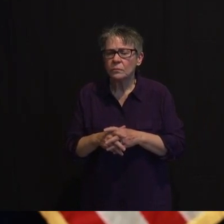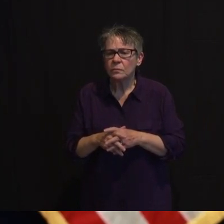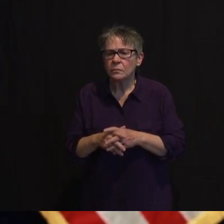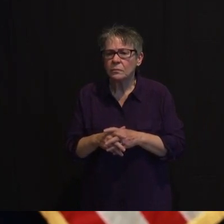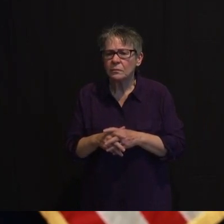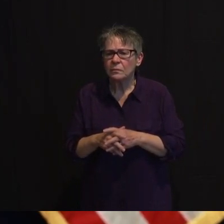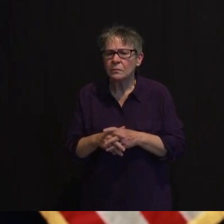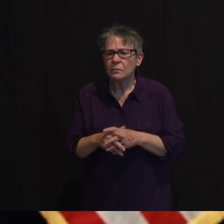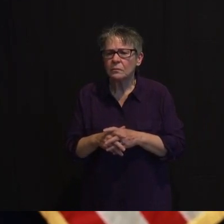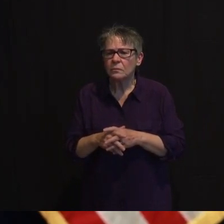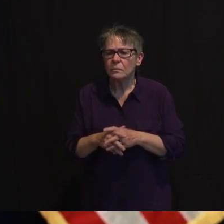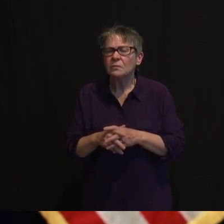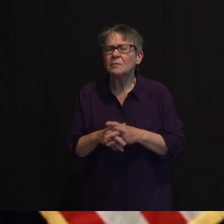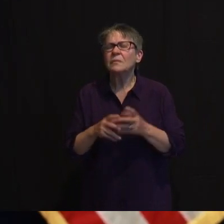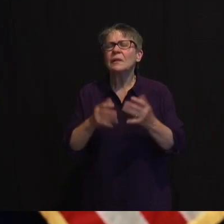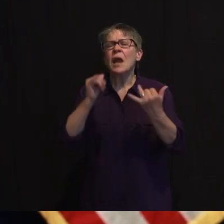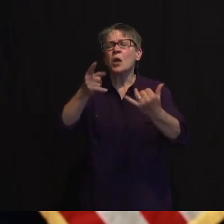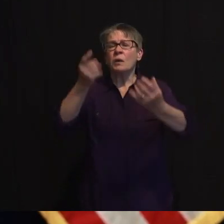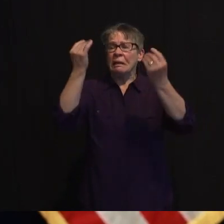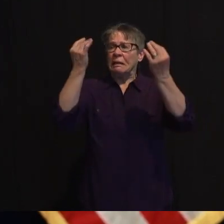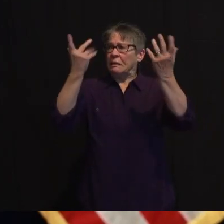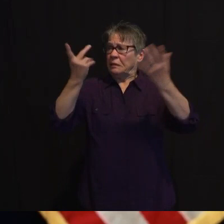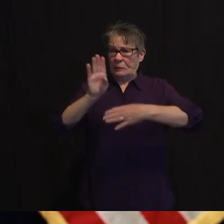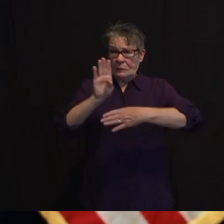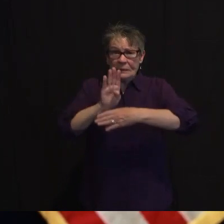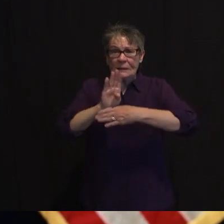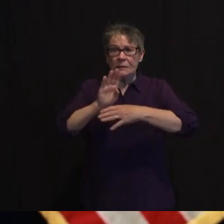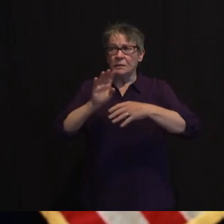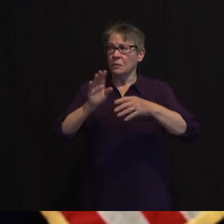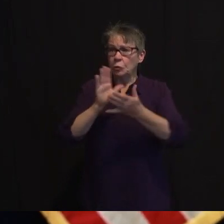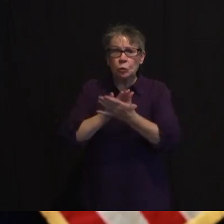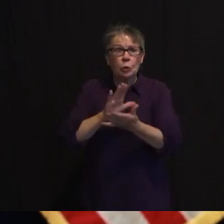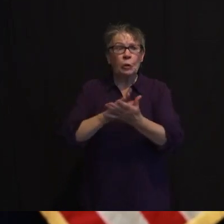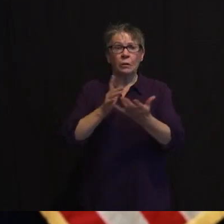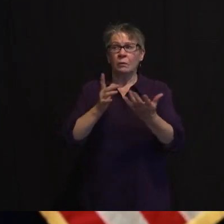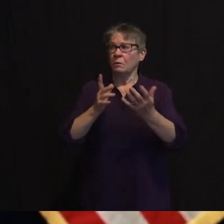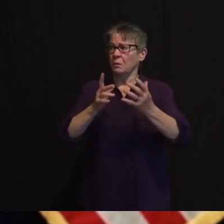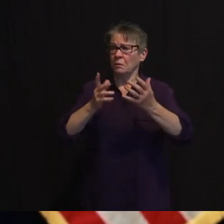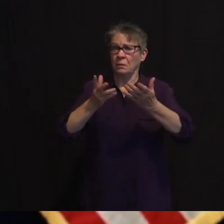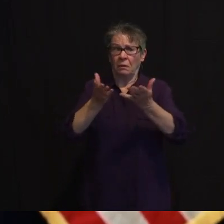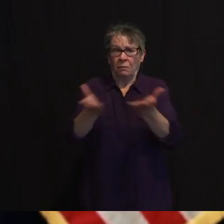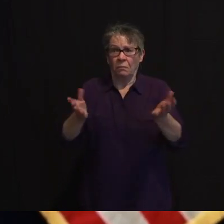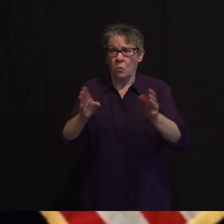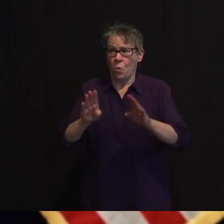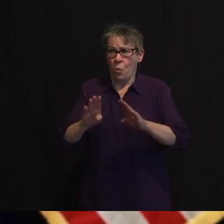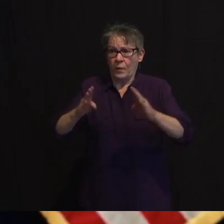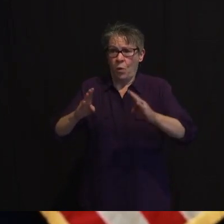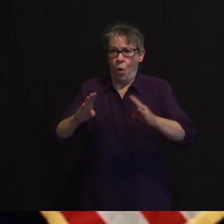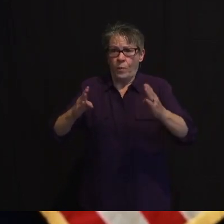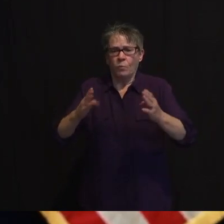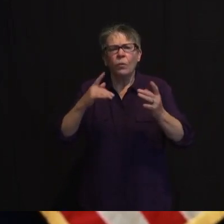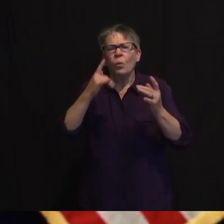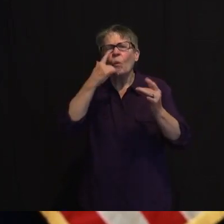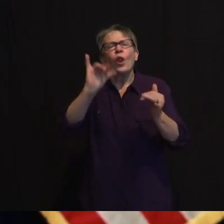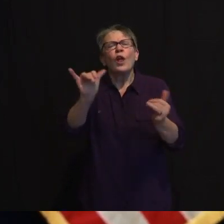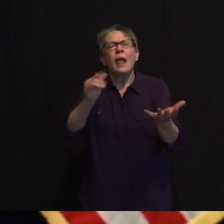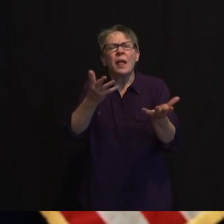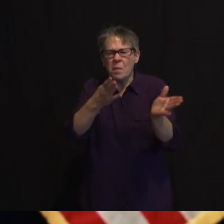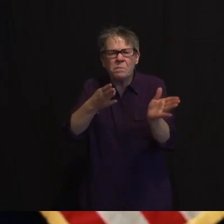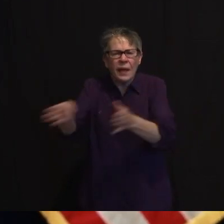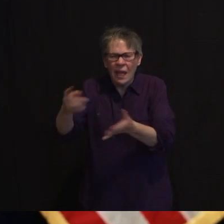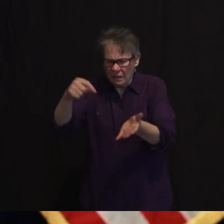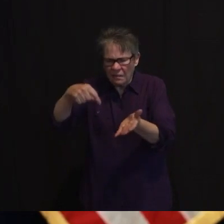sense? Excuse me. And then for the Commissioner, the triage ethics guidelines